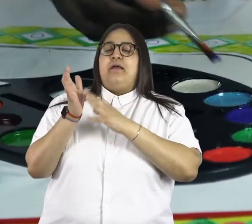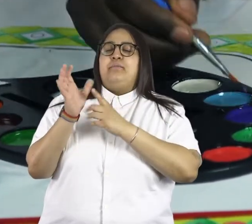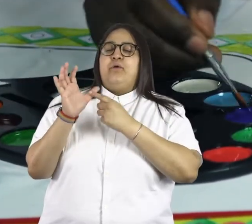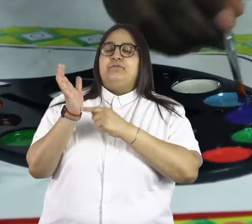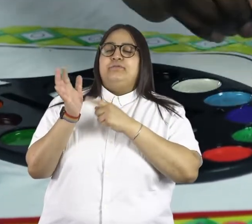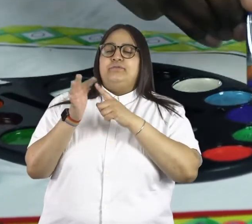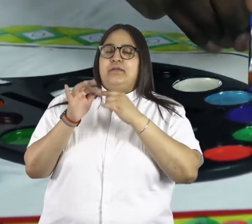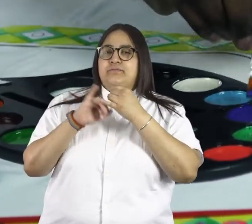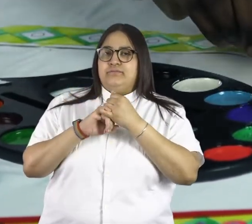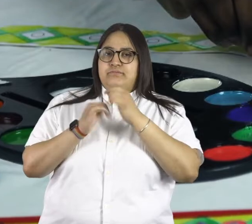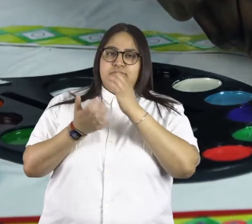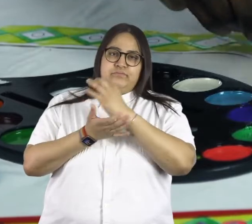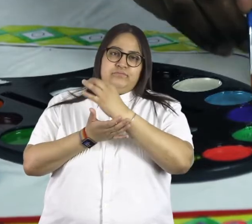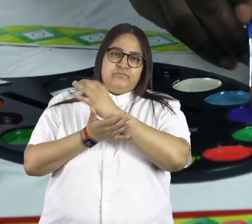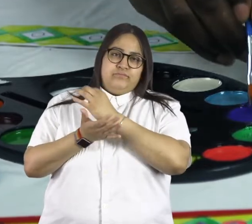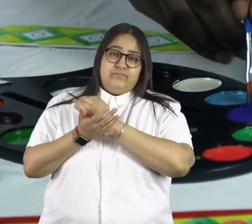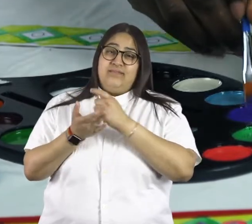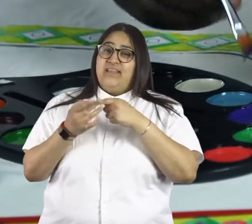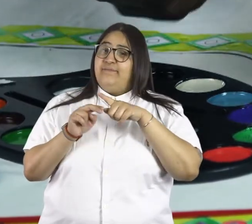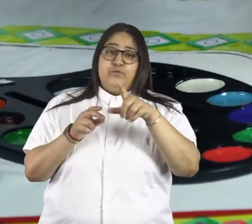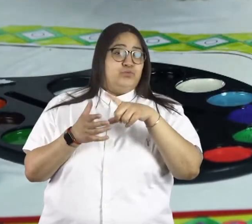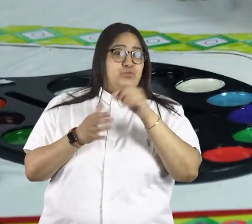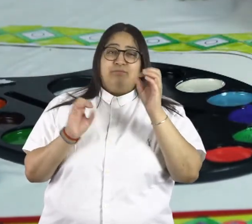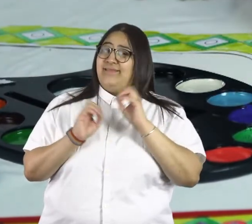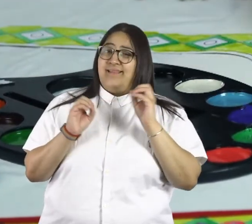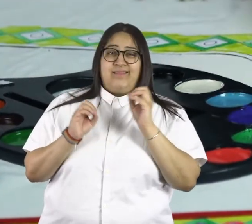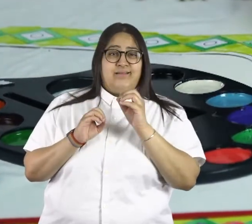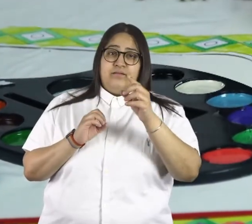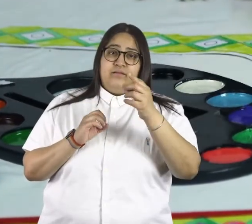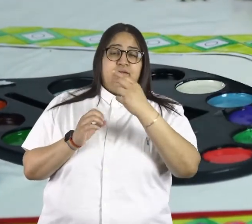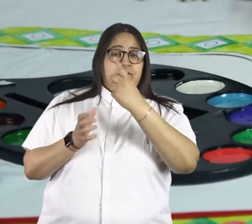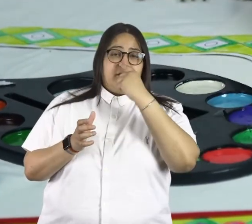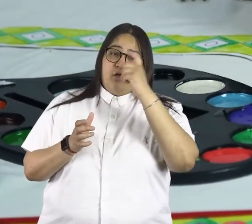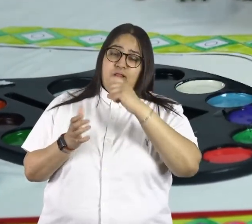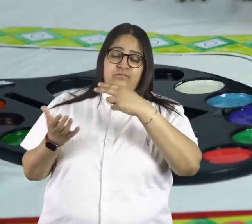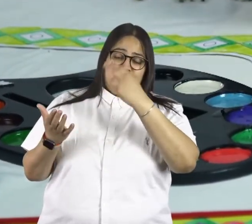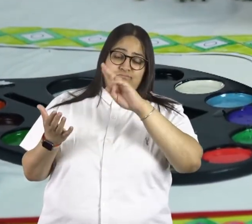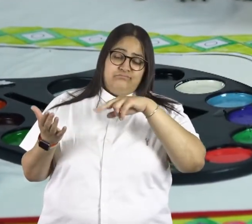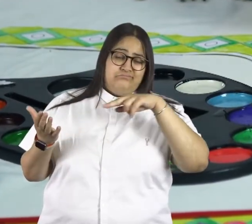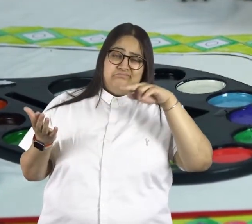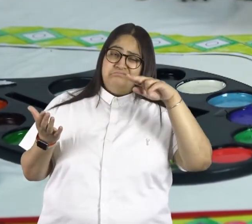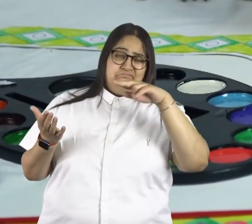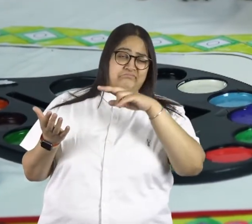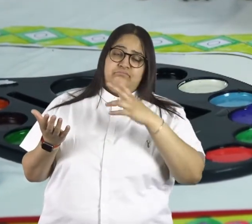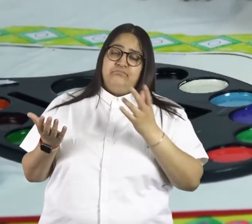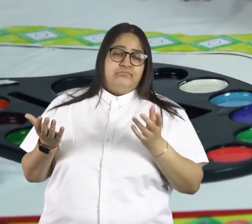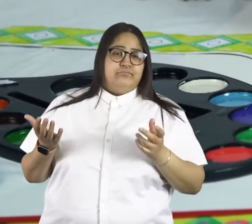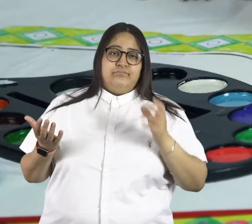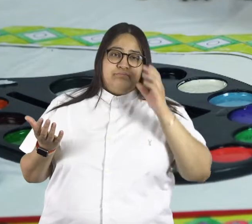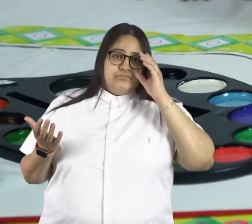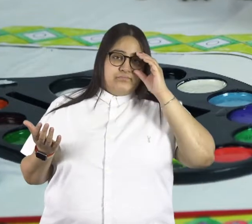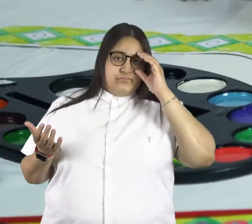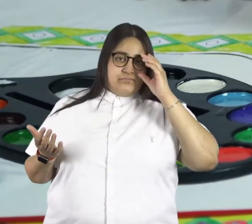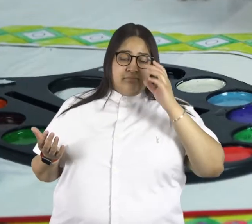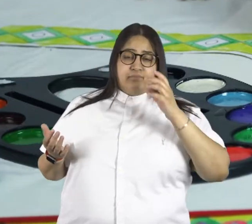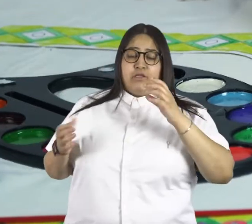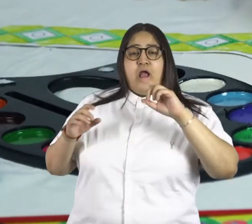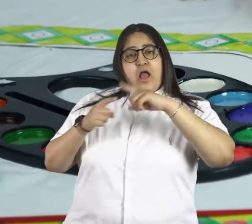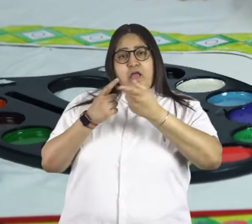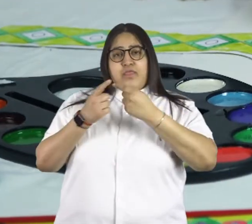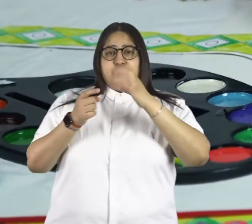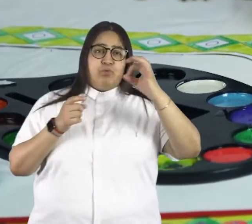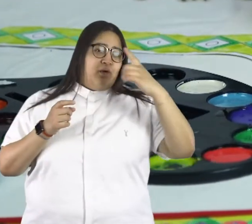If you don't choose to add the diamantes, you could just cover it in the designated area and then color in the circles in a different color.